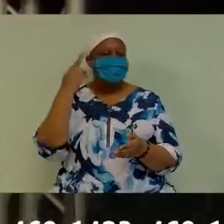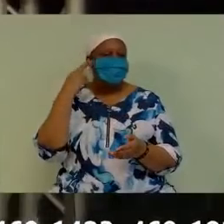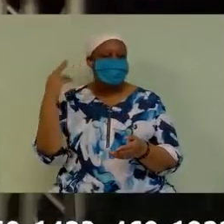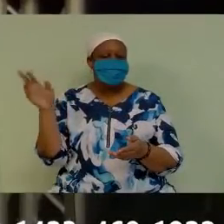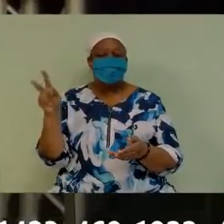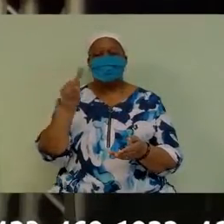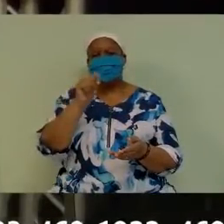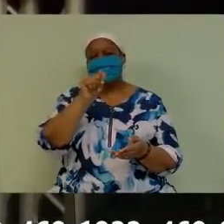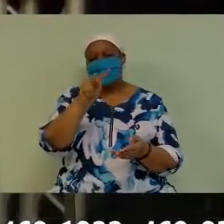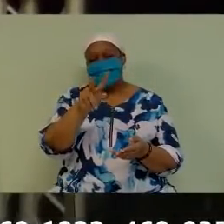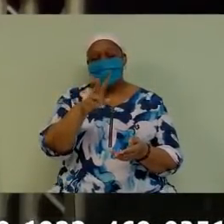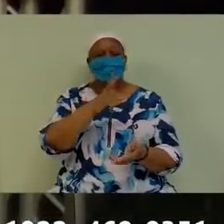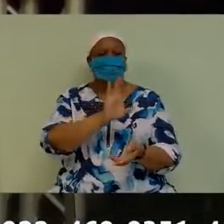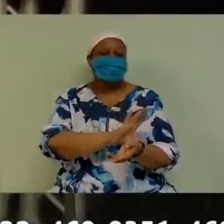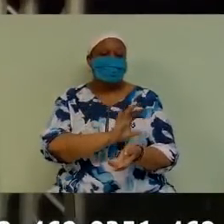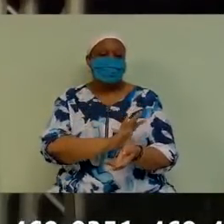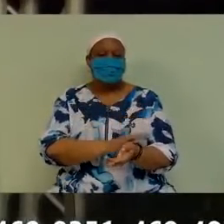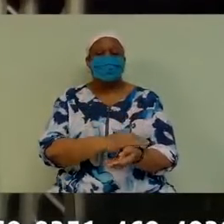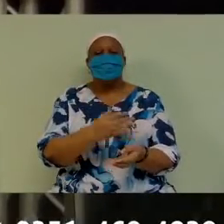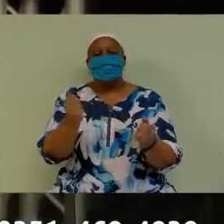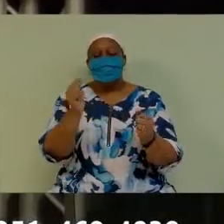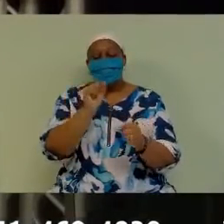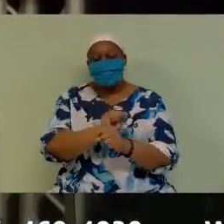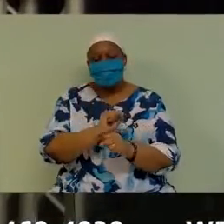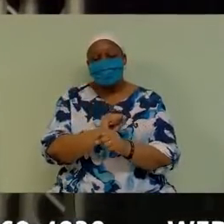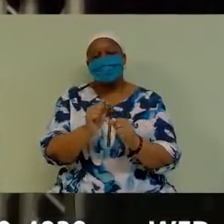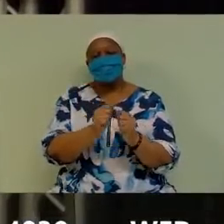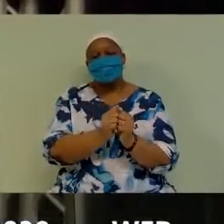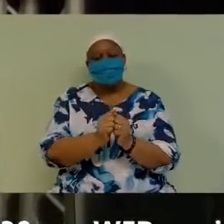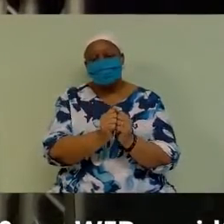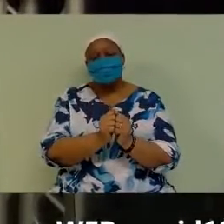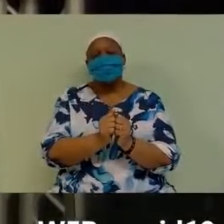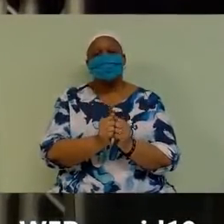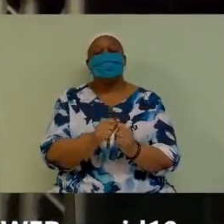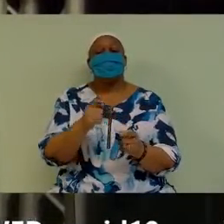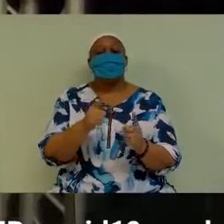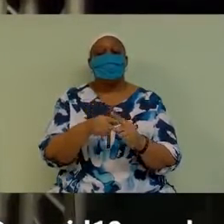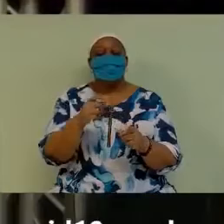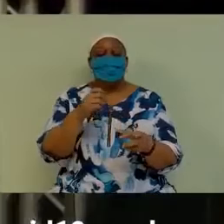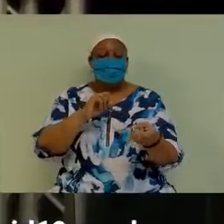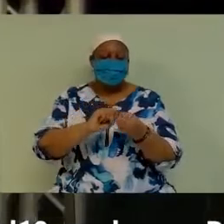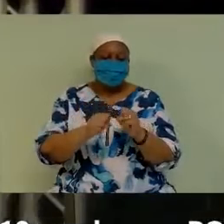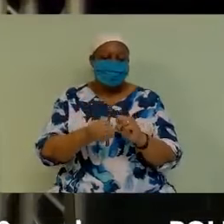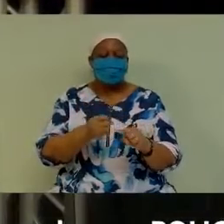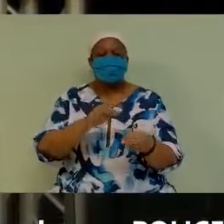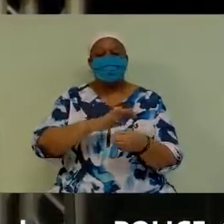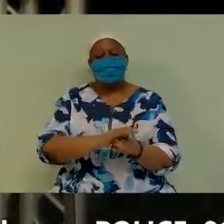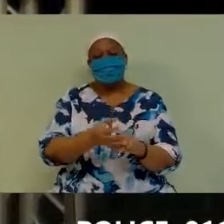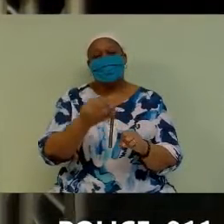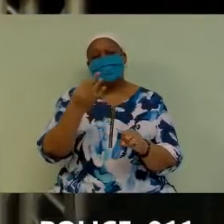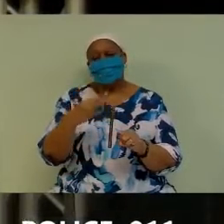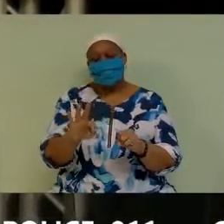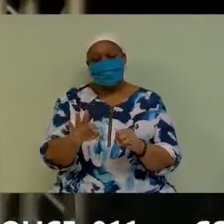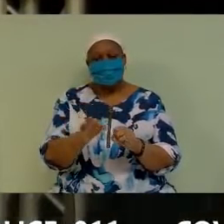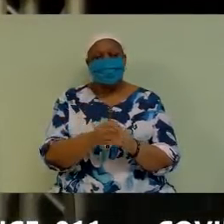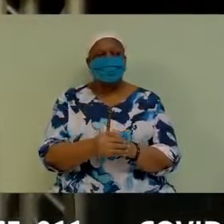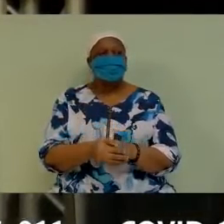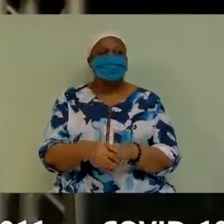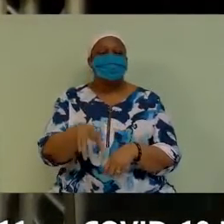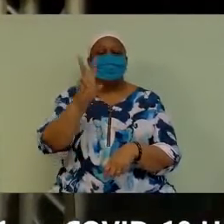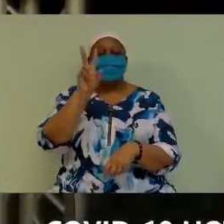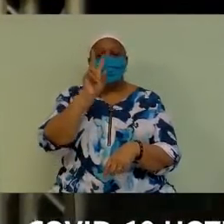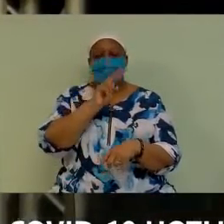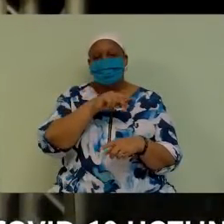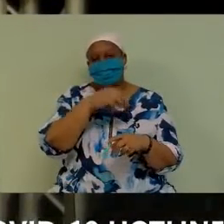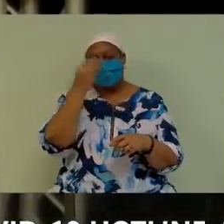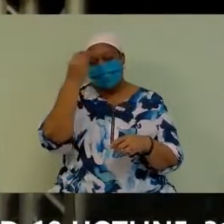partner with us in the fight against the COVID-19 pandemic. We also thank Ms. Vesta Southwell